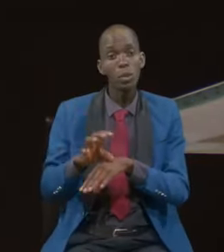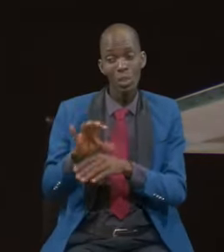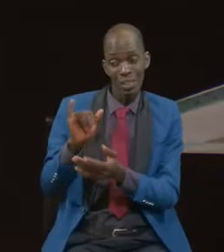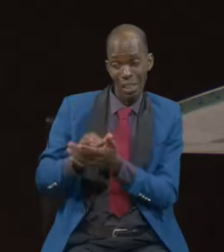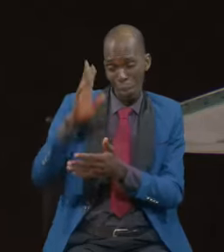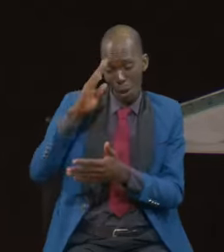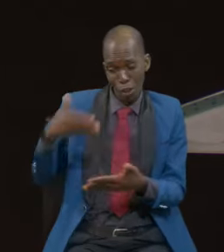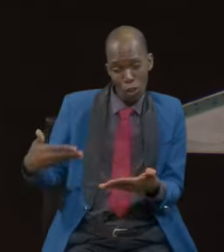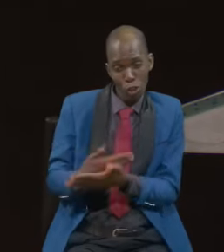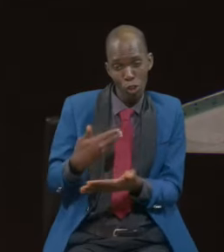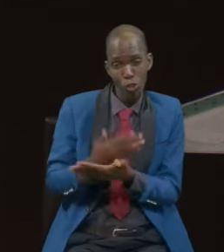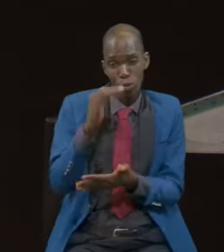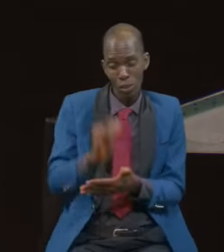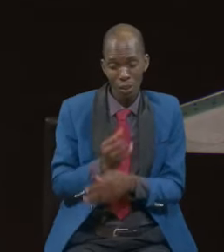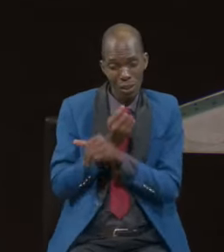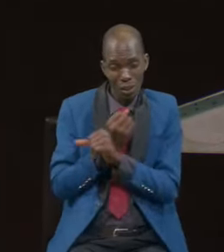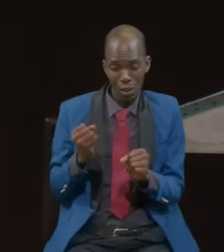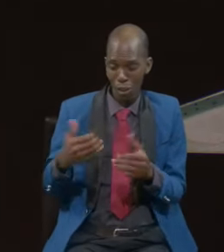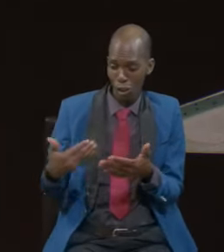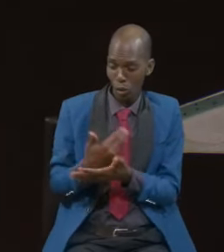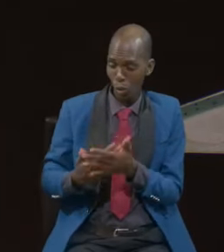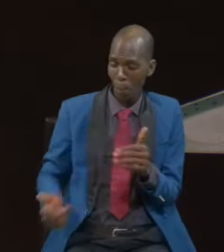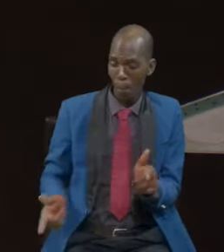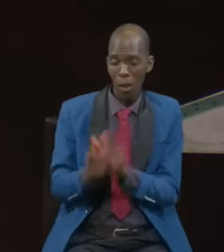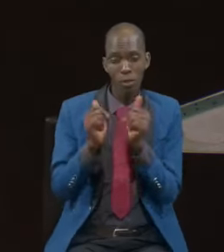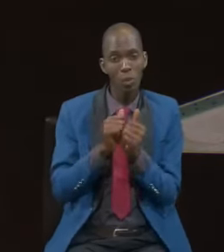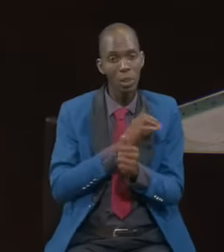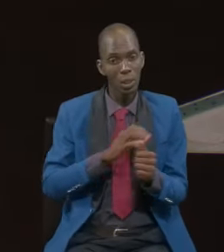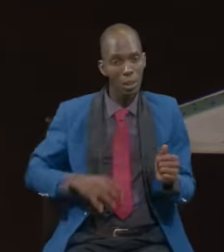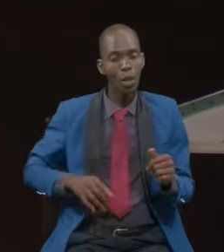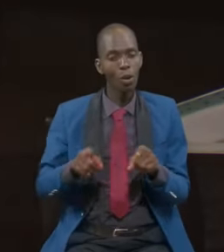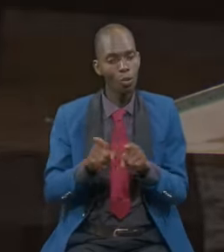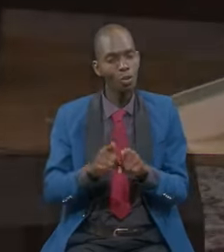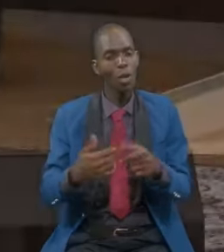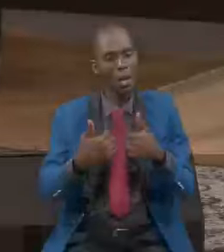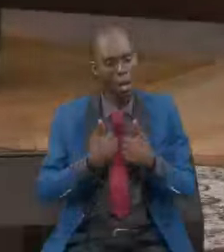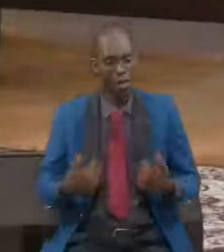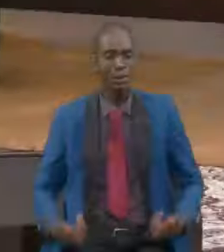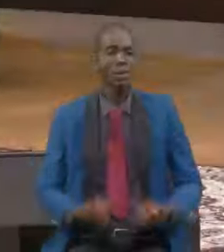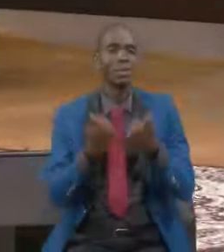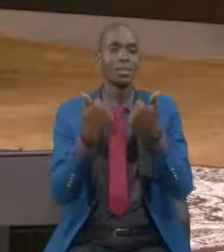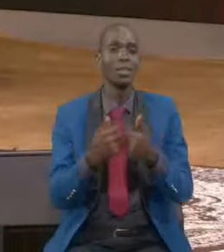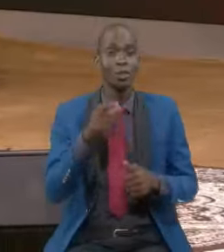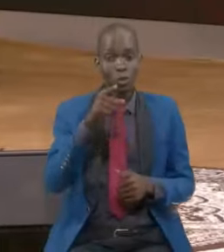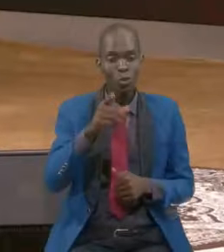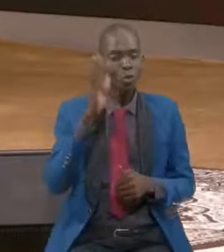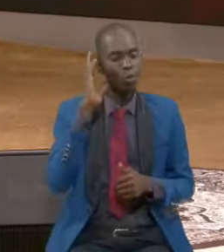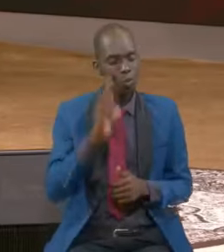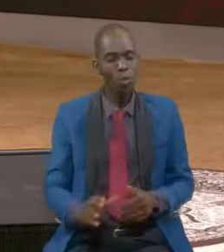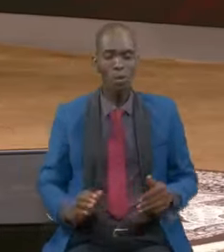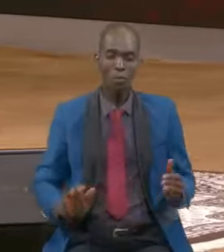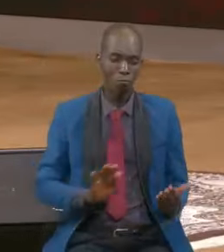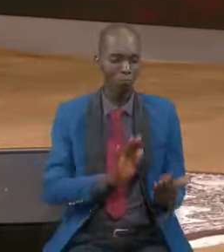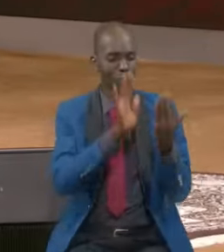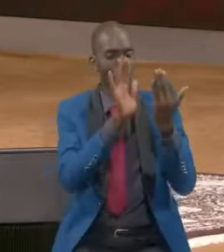convert, he had tough times. He met tough people. You will meet tough people, and you will go through tough